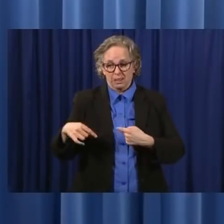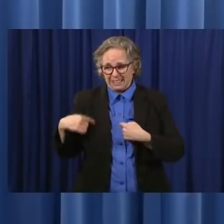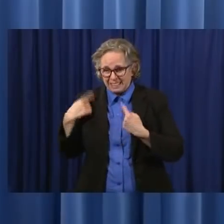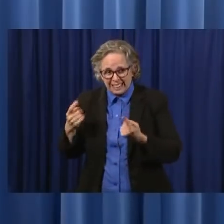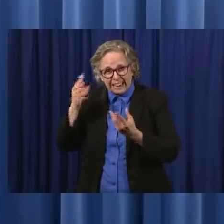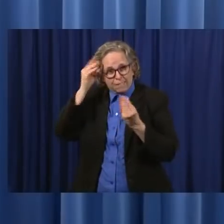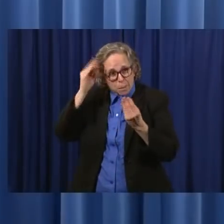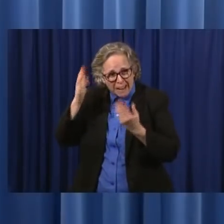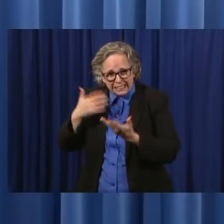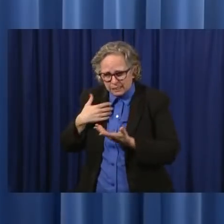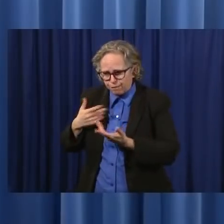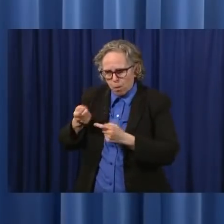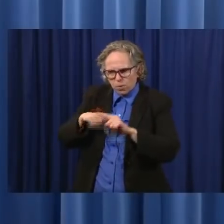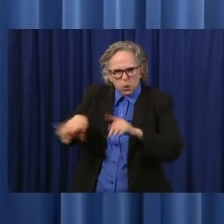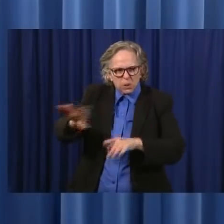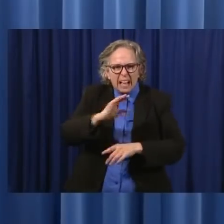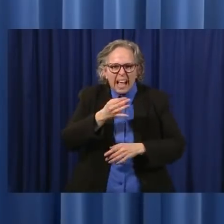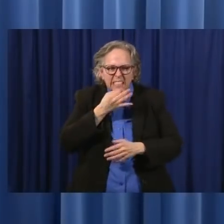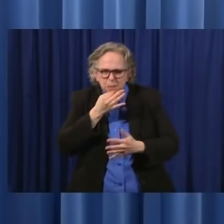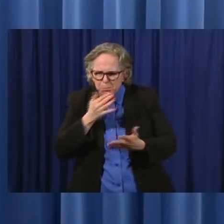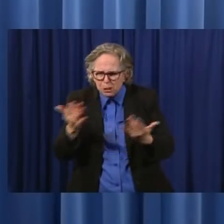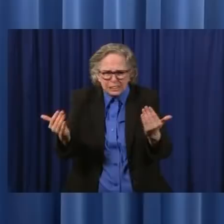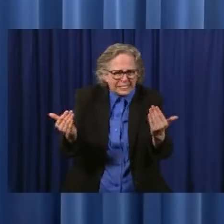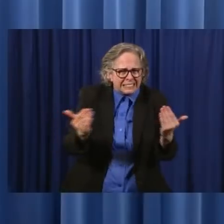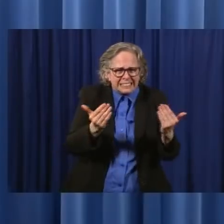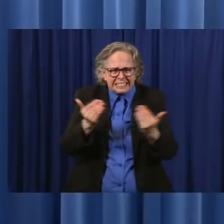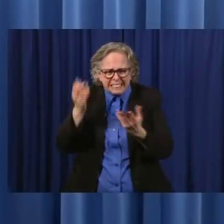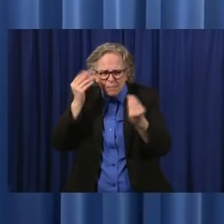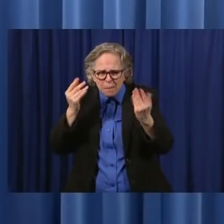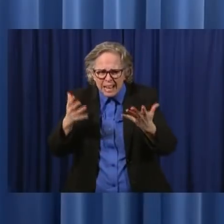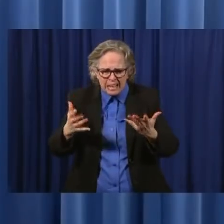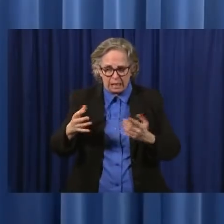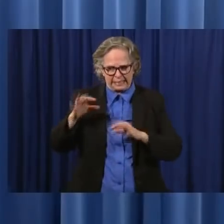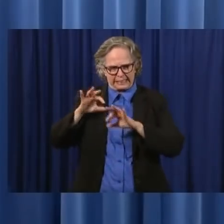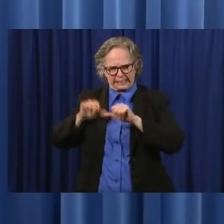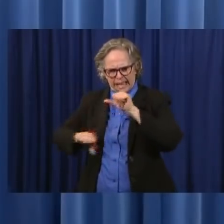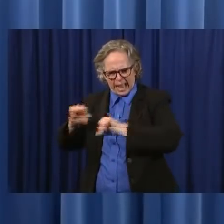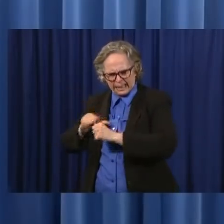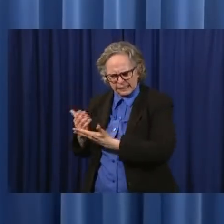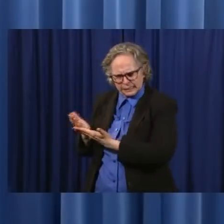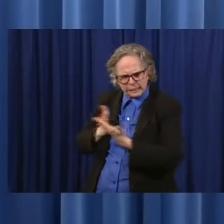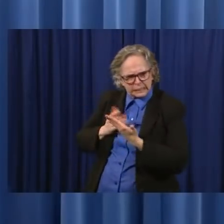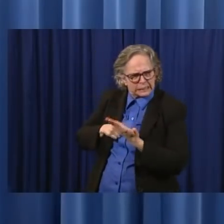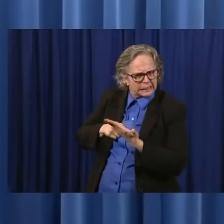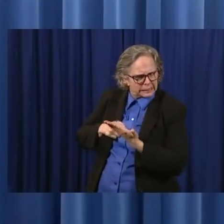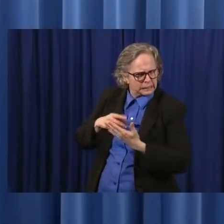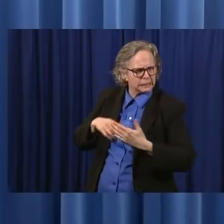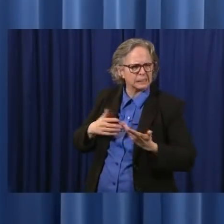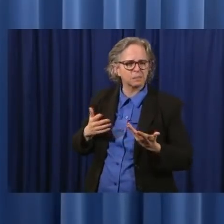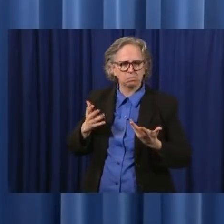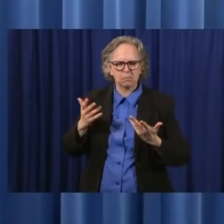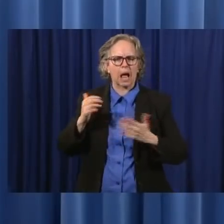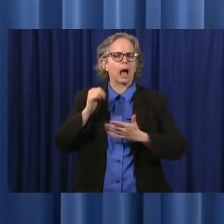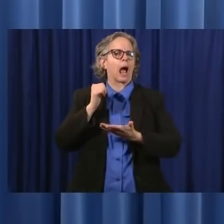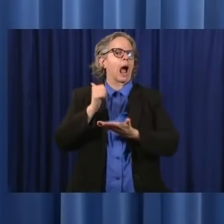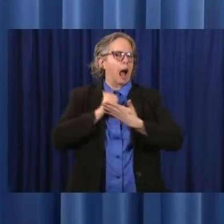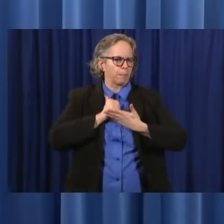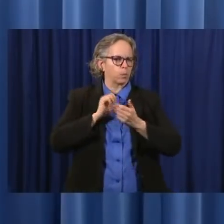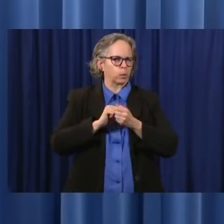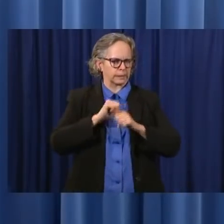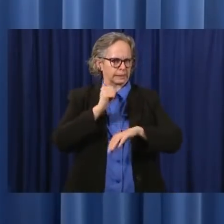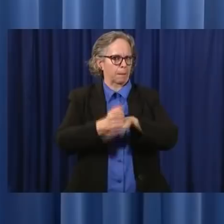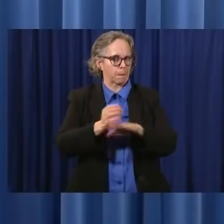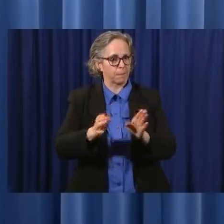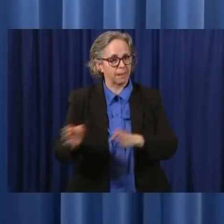consulted with a number of experts in the field and with people who do this every single day, those who take